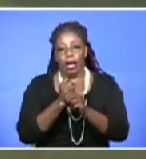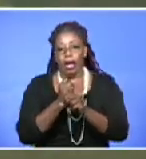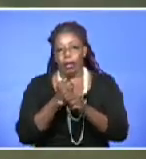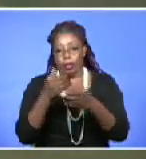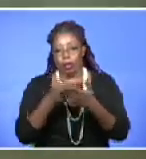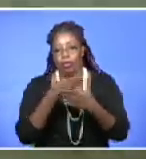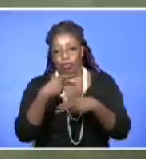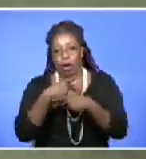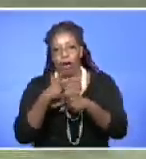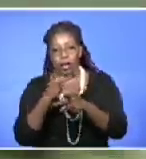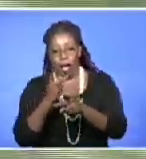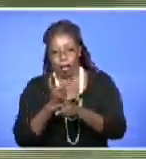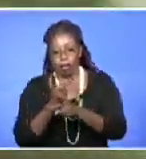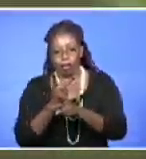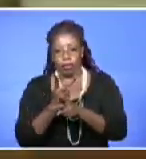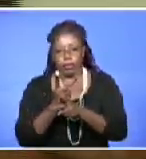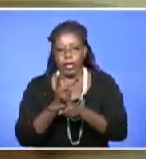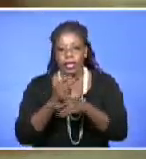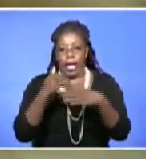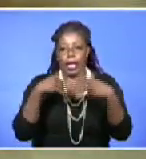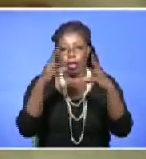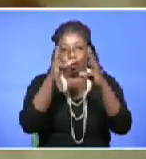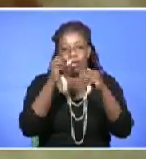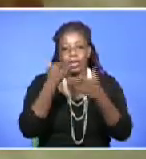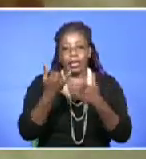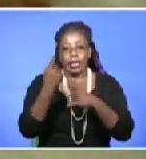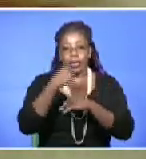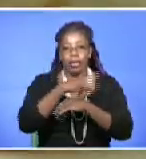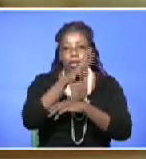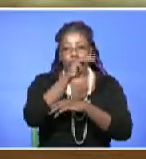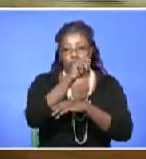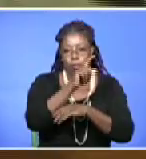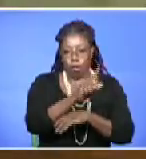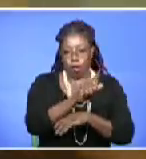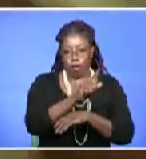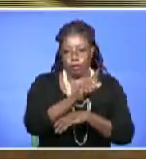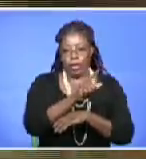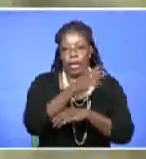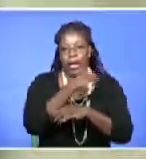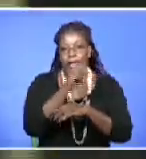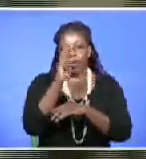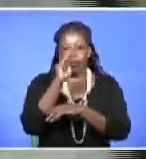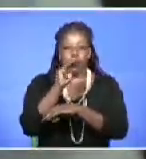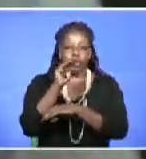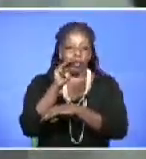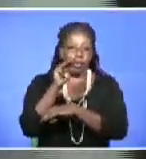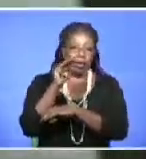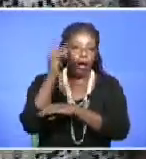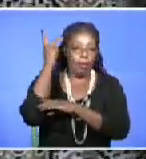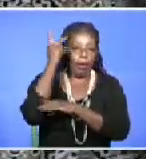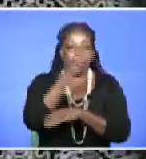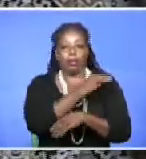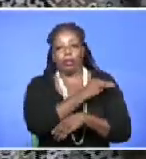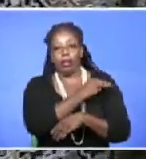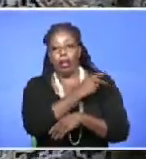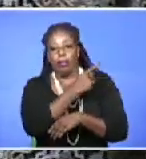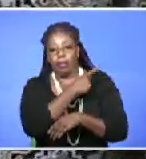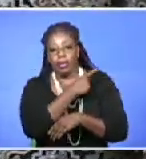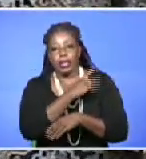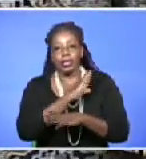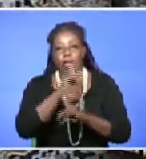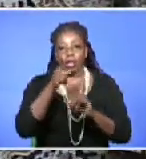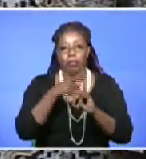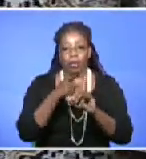closing ceremony today at the Mall at Marathon, Agriculture Minister the Honorable Michael Pintard applauded the youngsters and talked about the importance